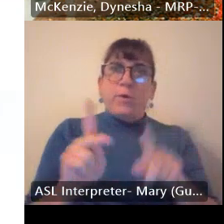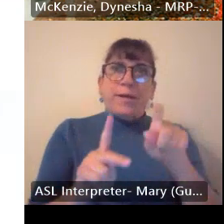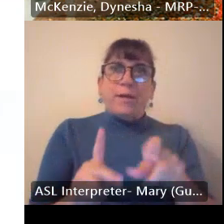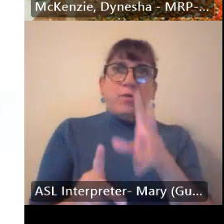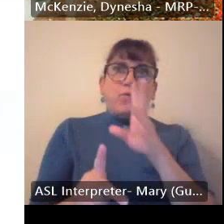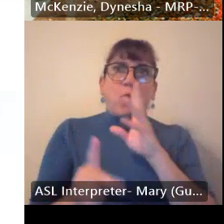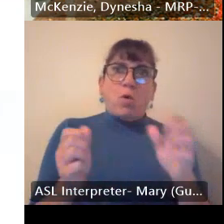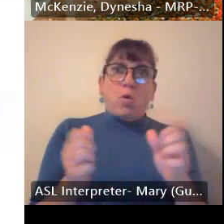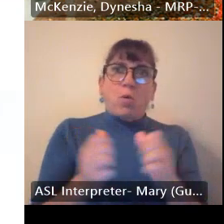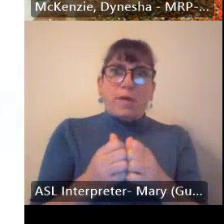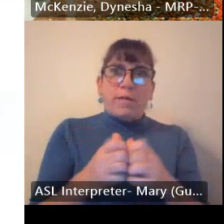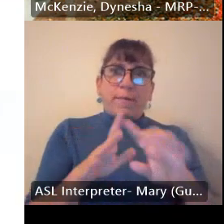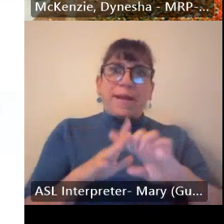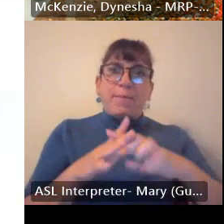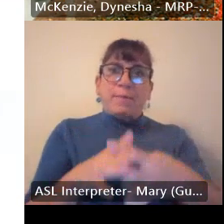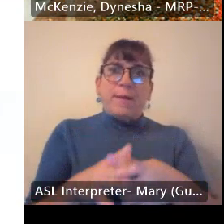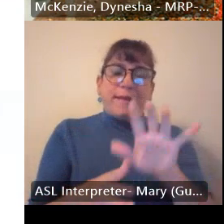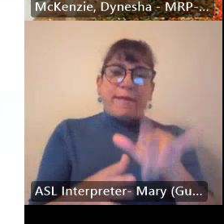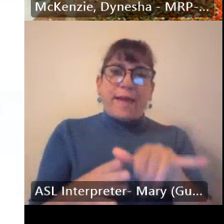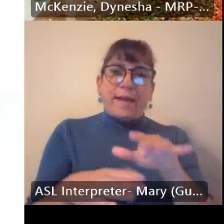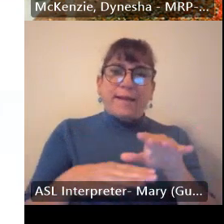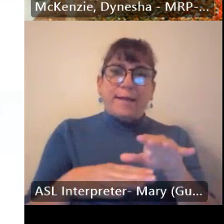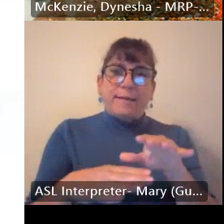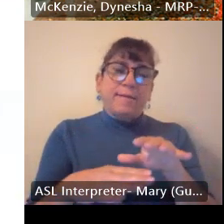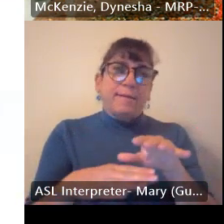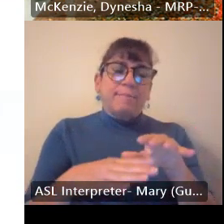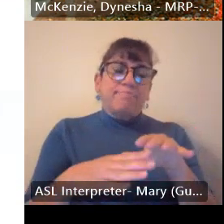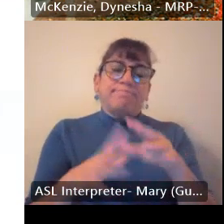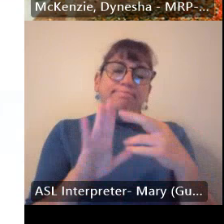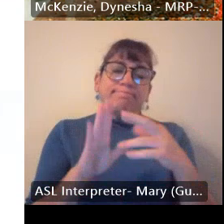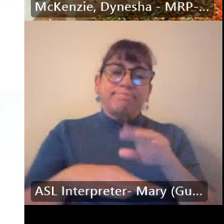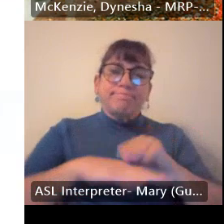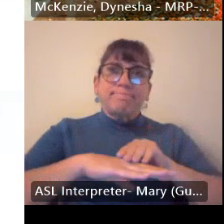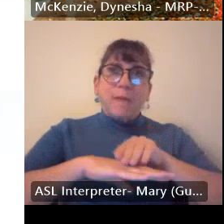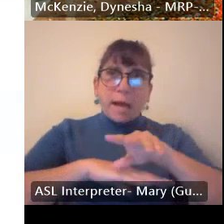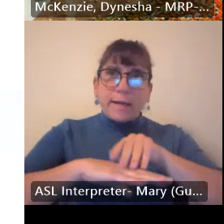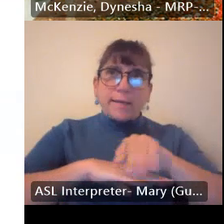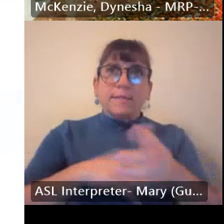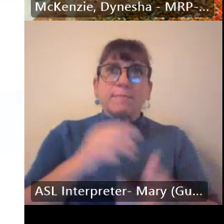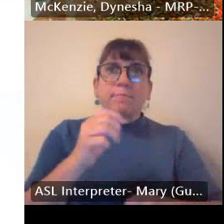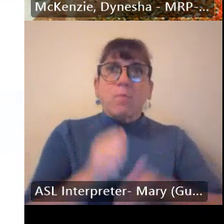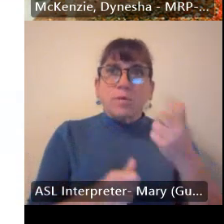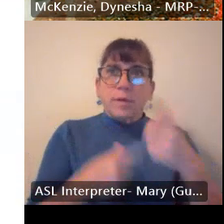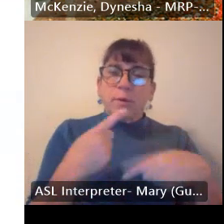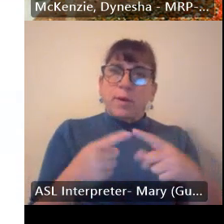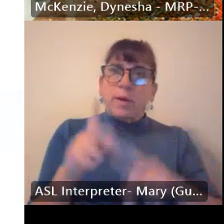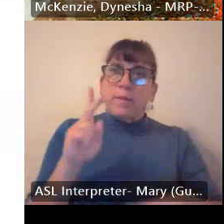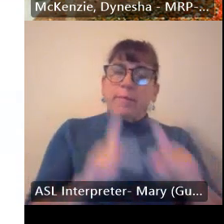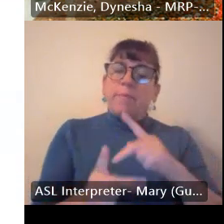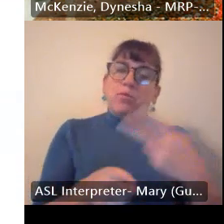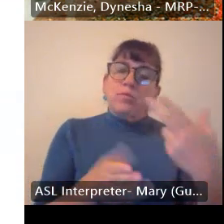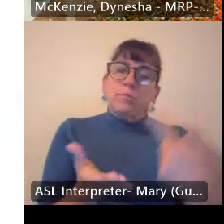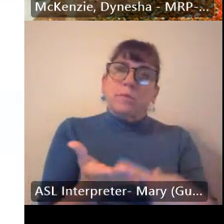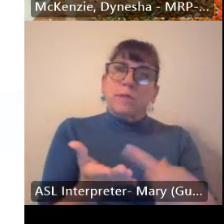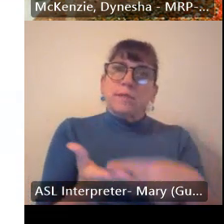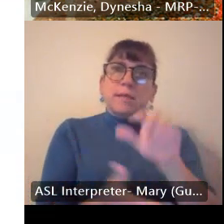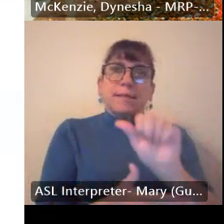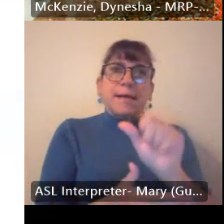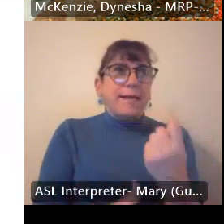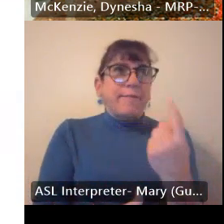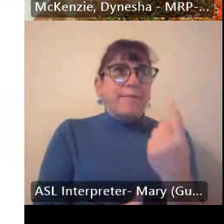to about implementing that guidance. So mostly when people talk about A11, it's the